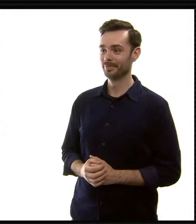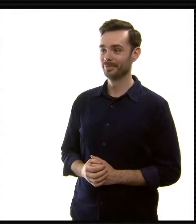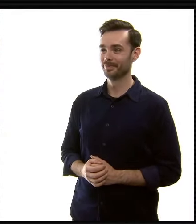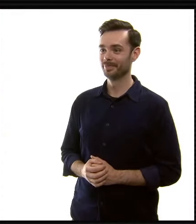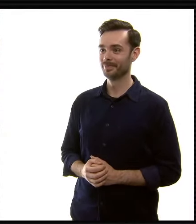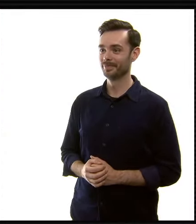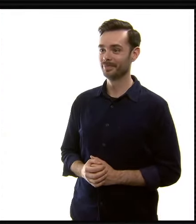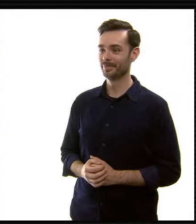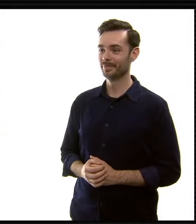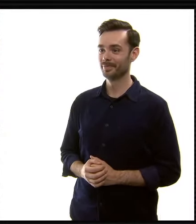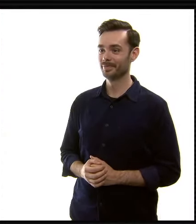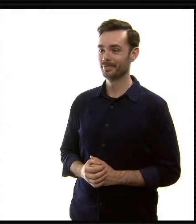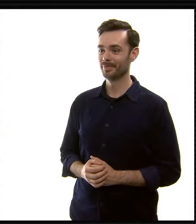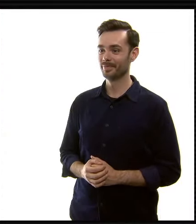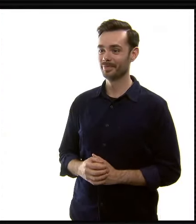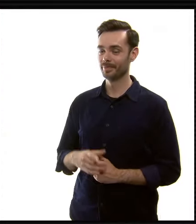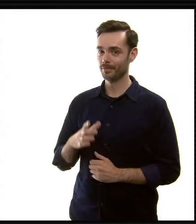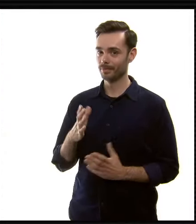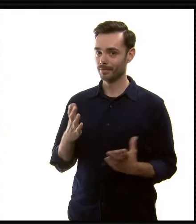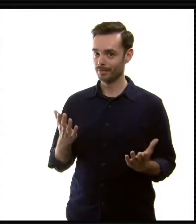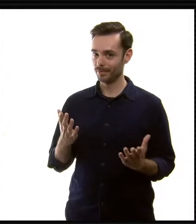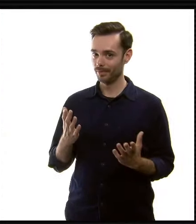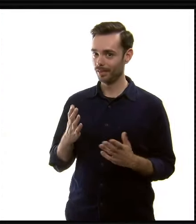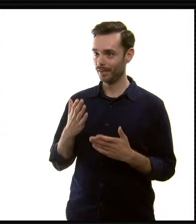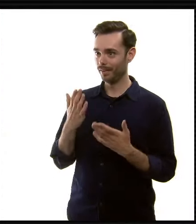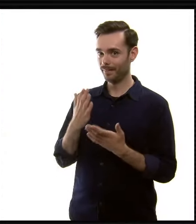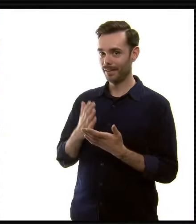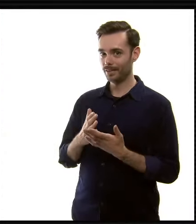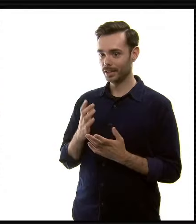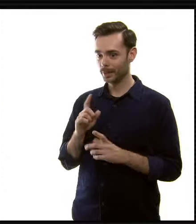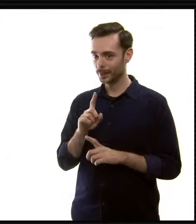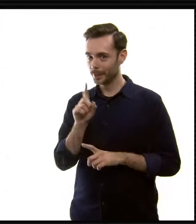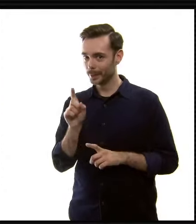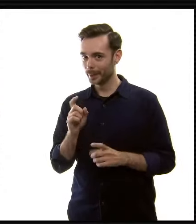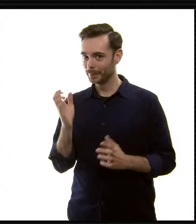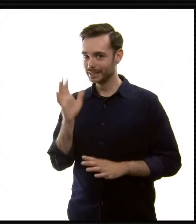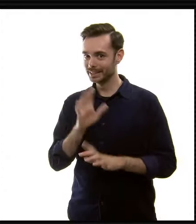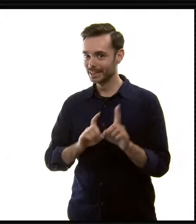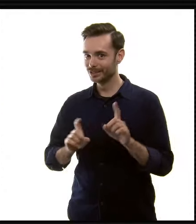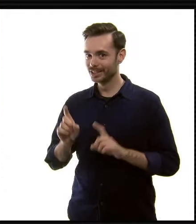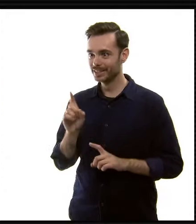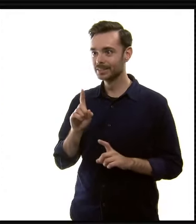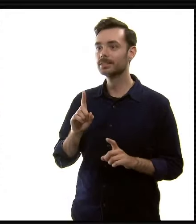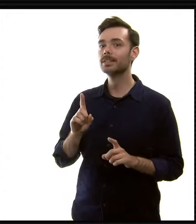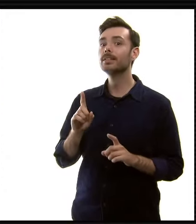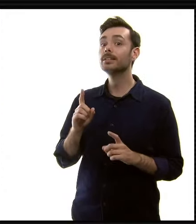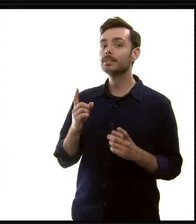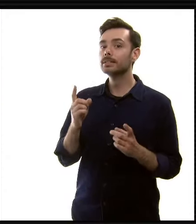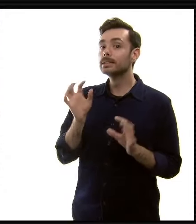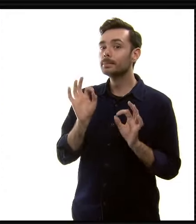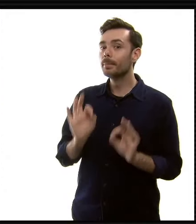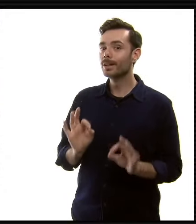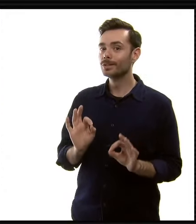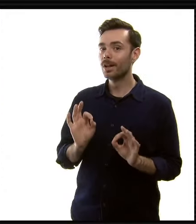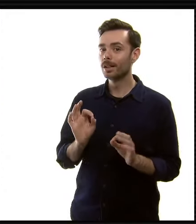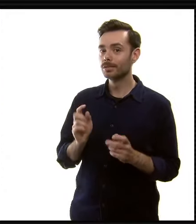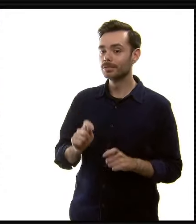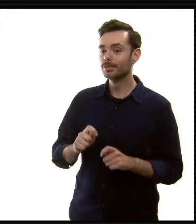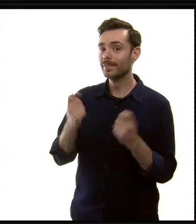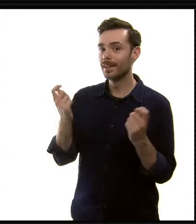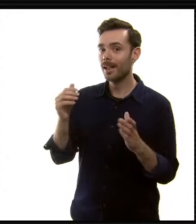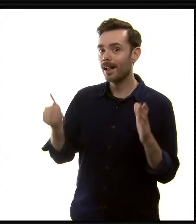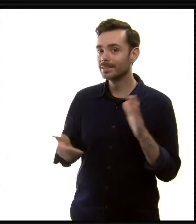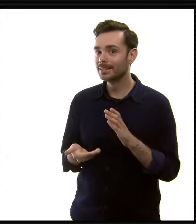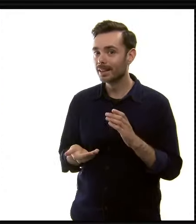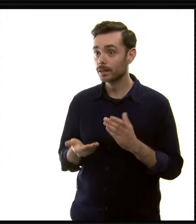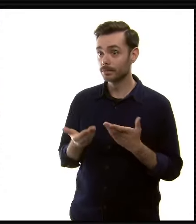set under a highly decorative red velvet sheet? Yes, there looks like there's might be something pretty special under here. Maybe. But, will you do